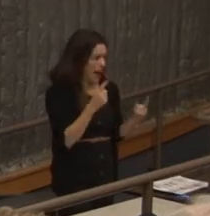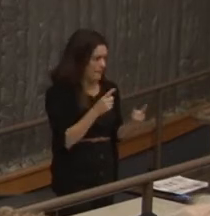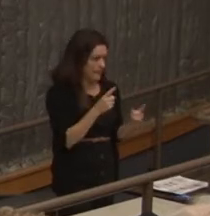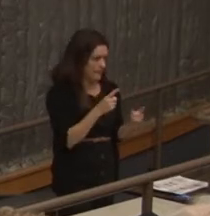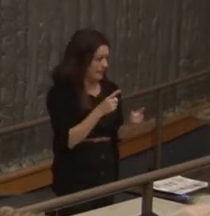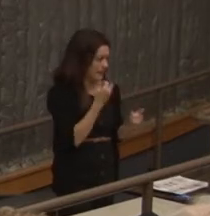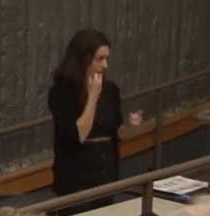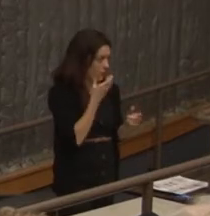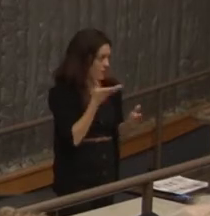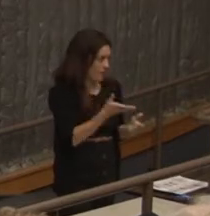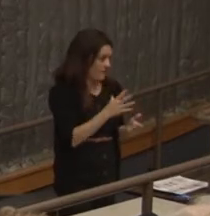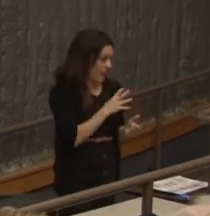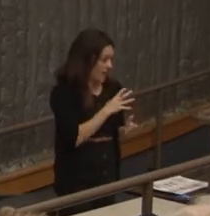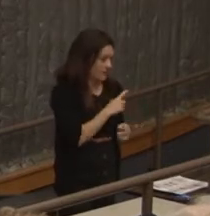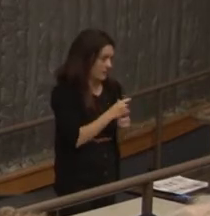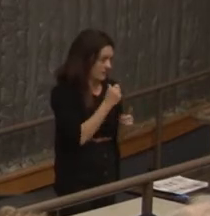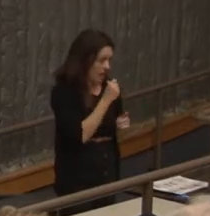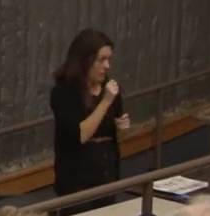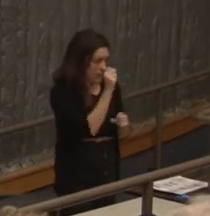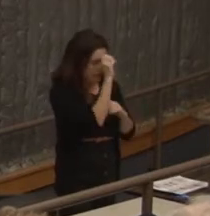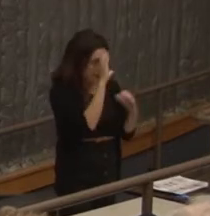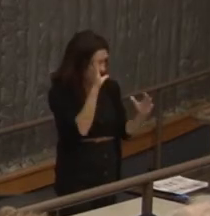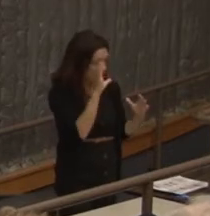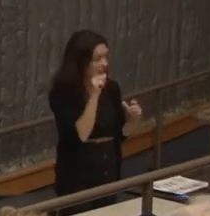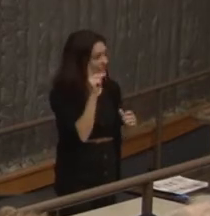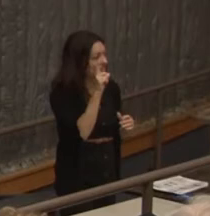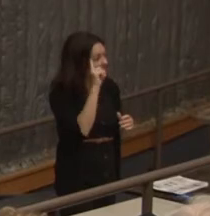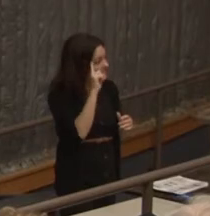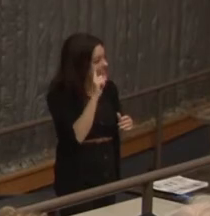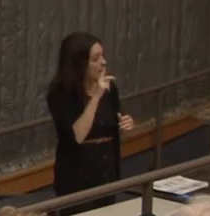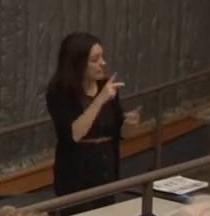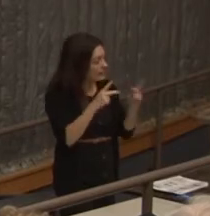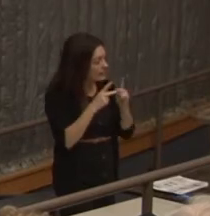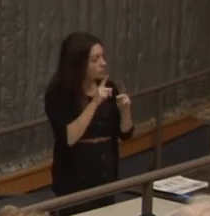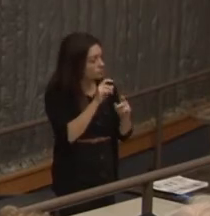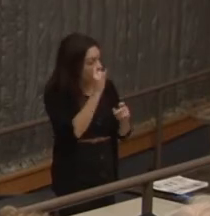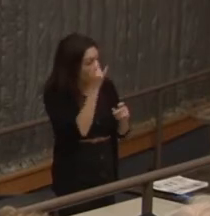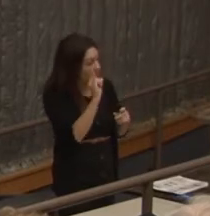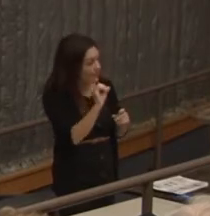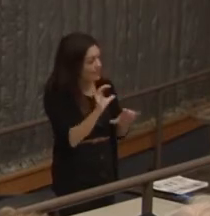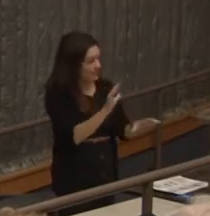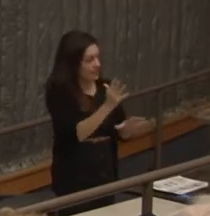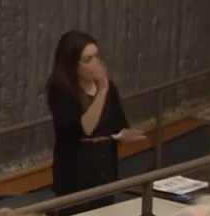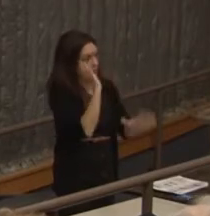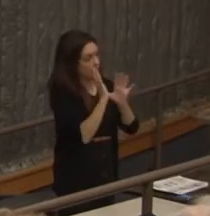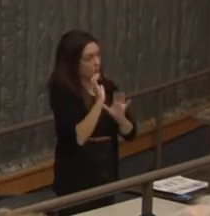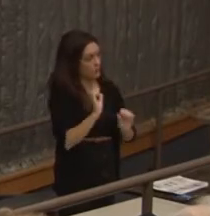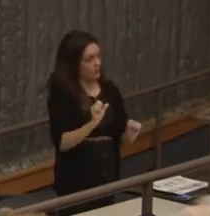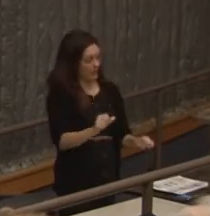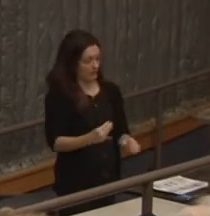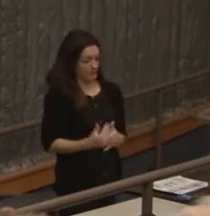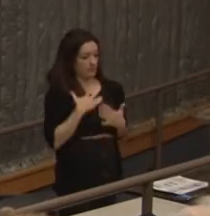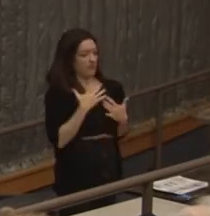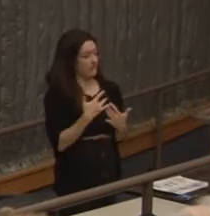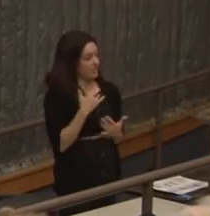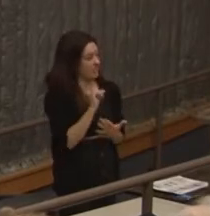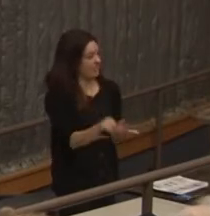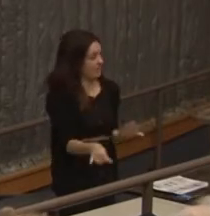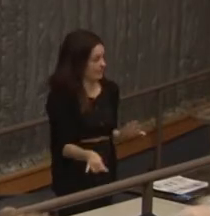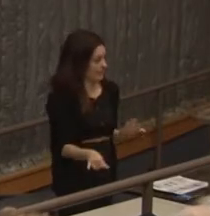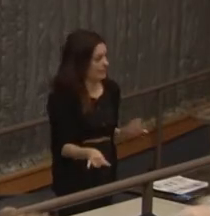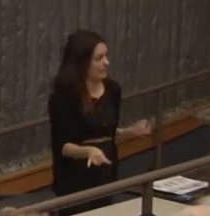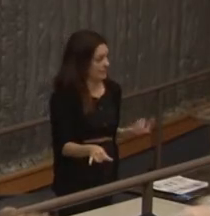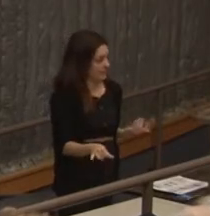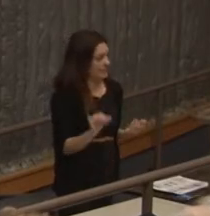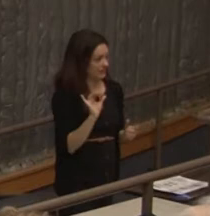you can imagine. And that's what one thing his art literature can do, a similar thing, but that's one thing art can do. By making such